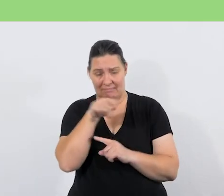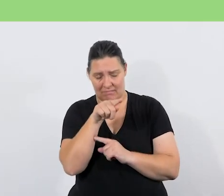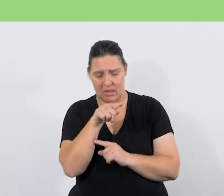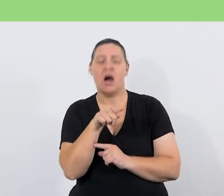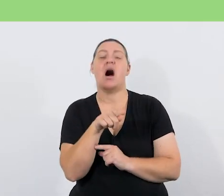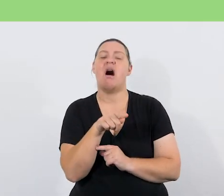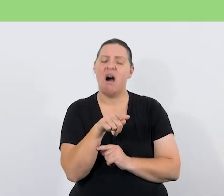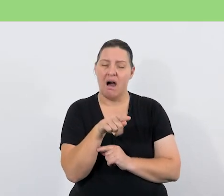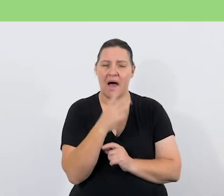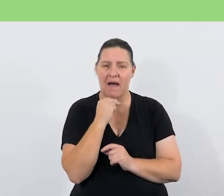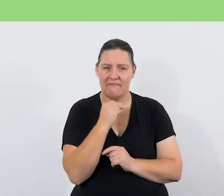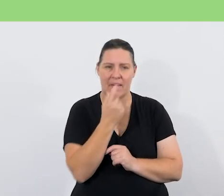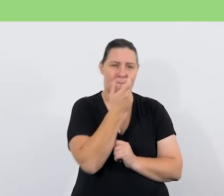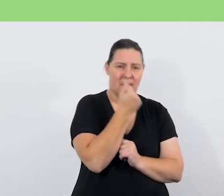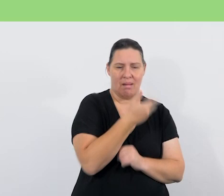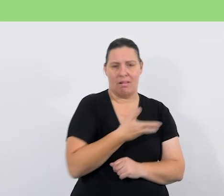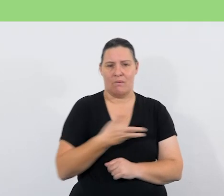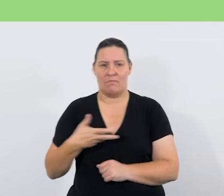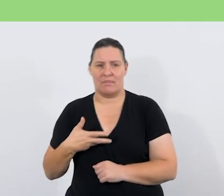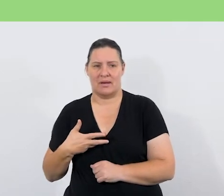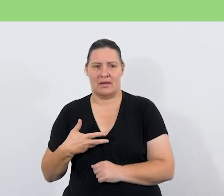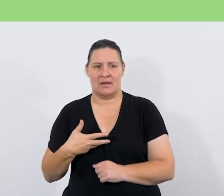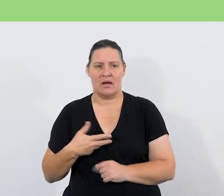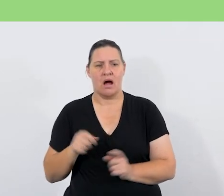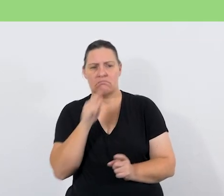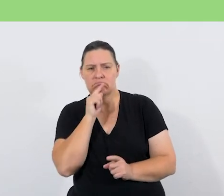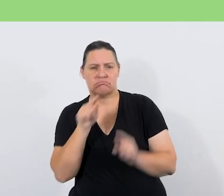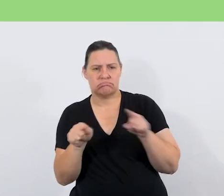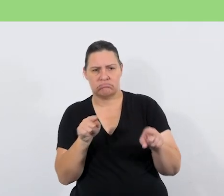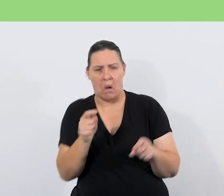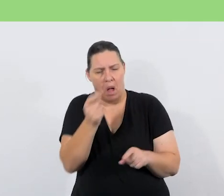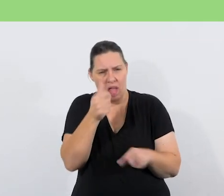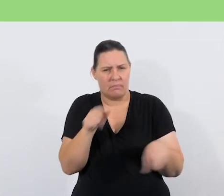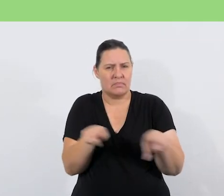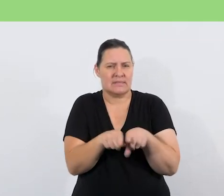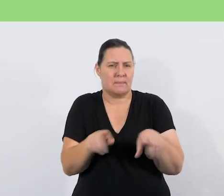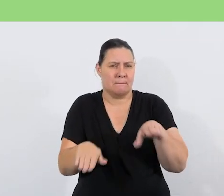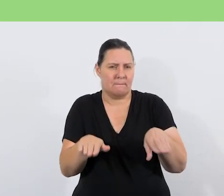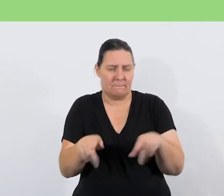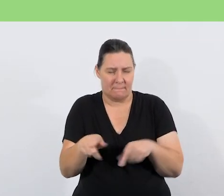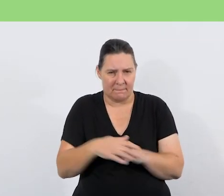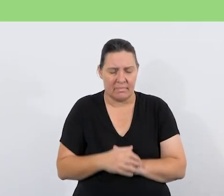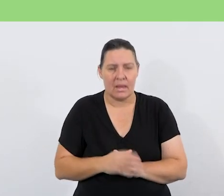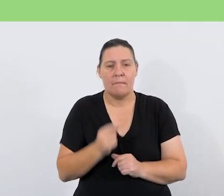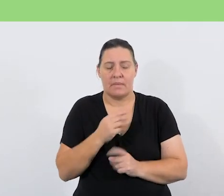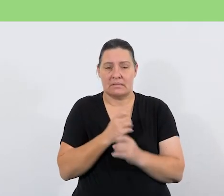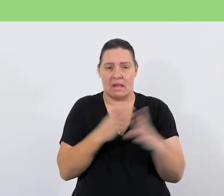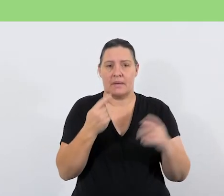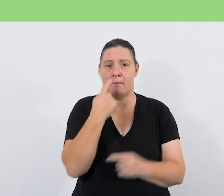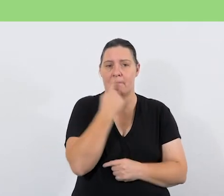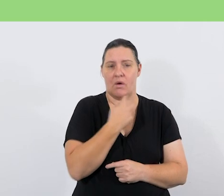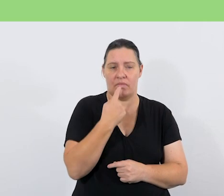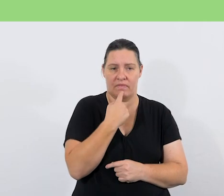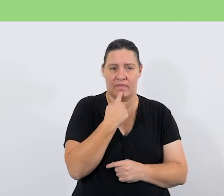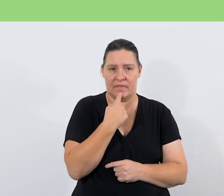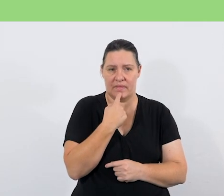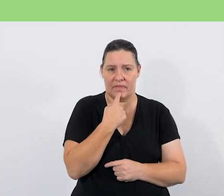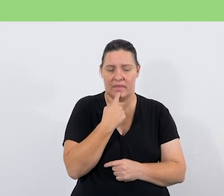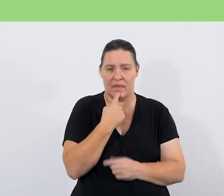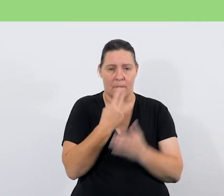the food that we eat into small dissolvable particles or nutrients that